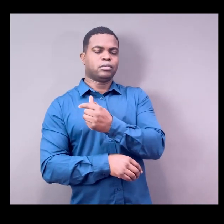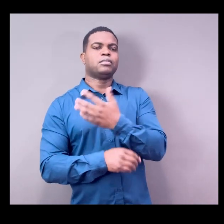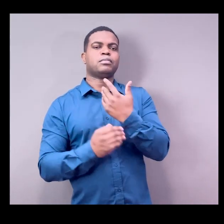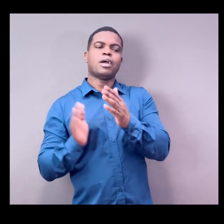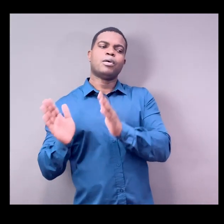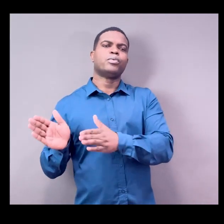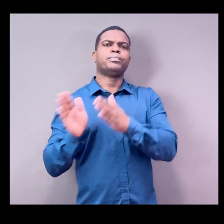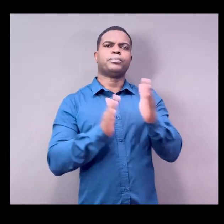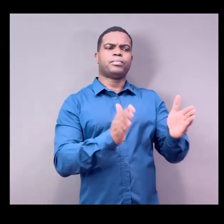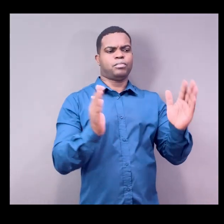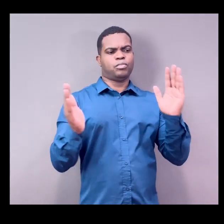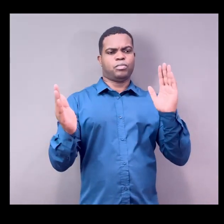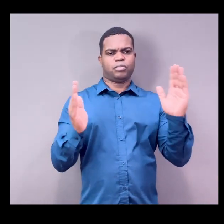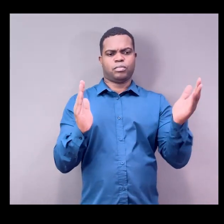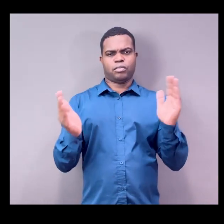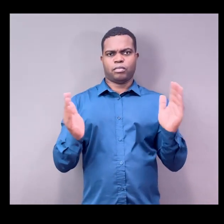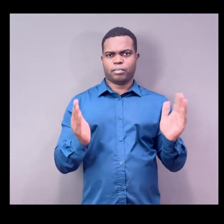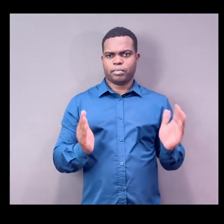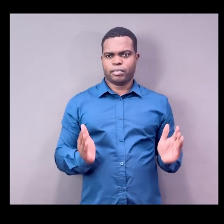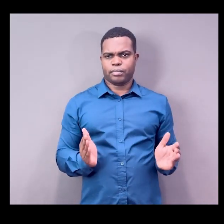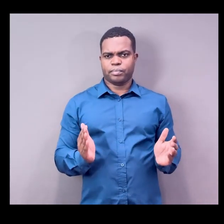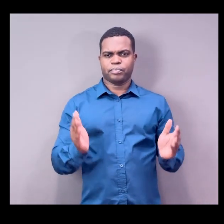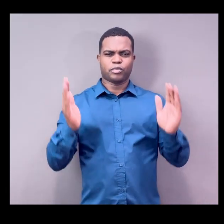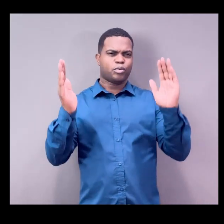now start comparing